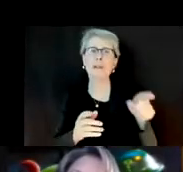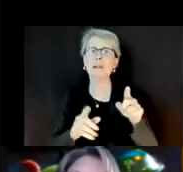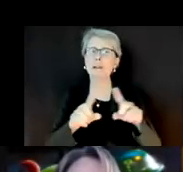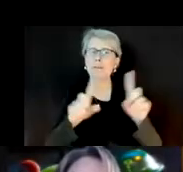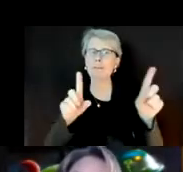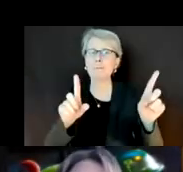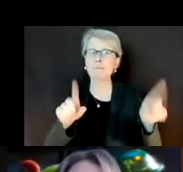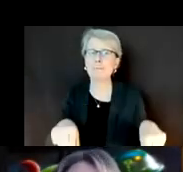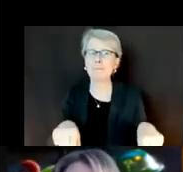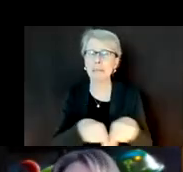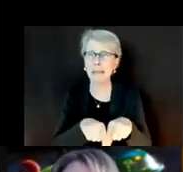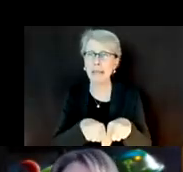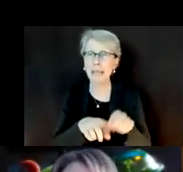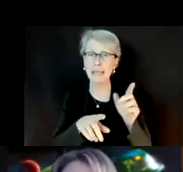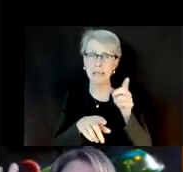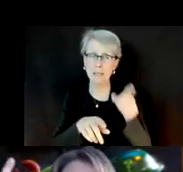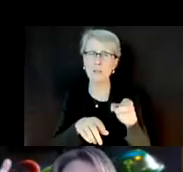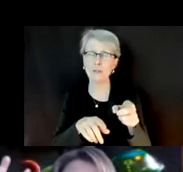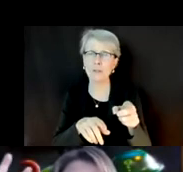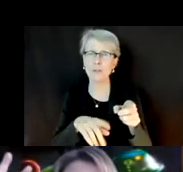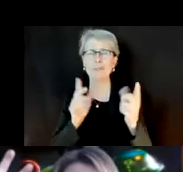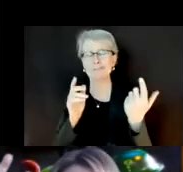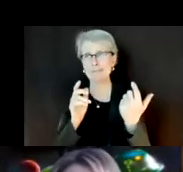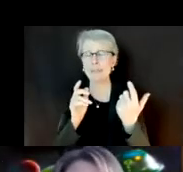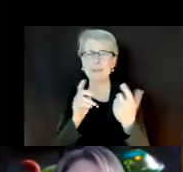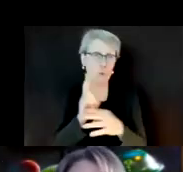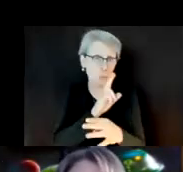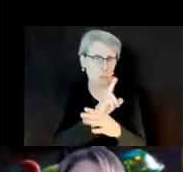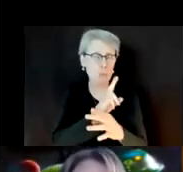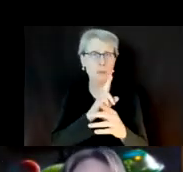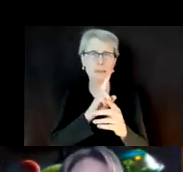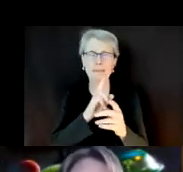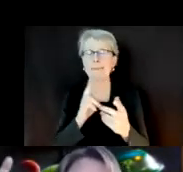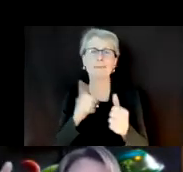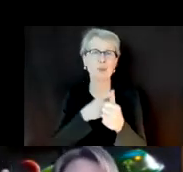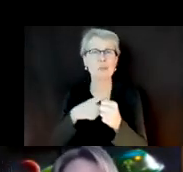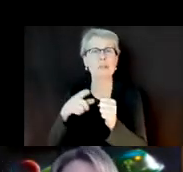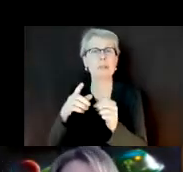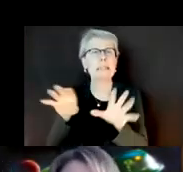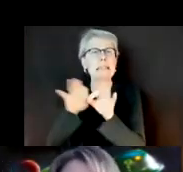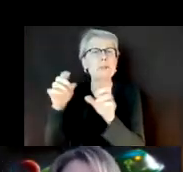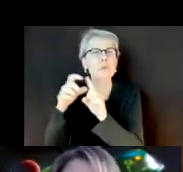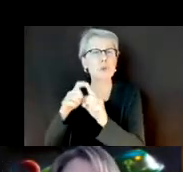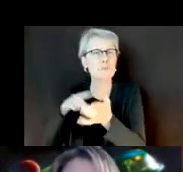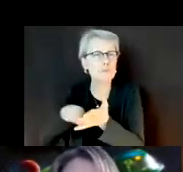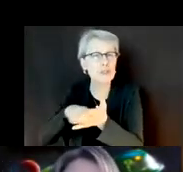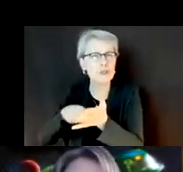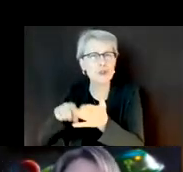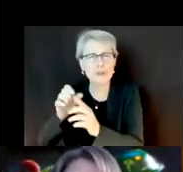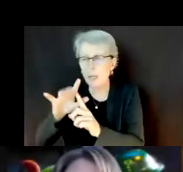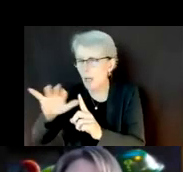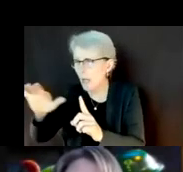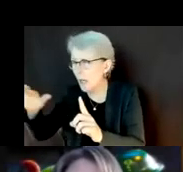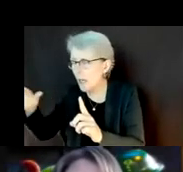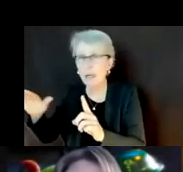by using that language. Like, so once you sort of have done this keyword research and you have this knowledge of the relevant